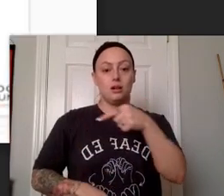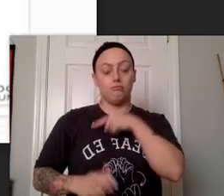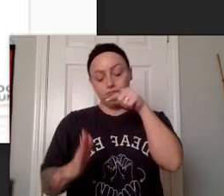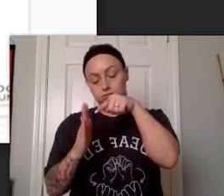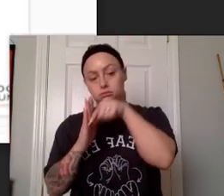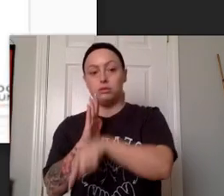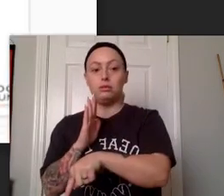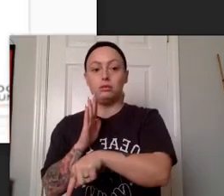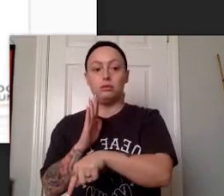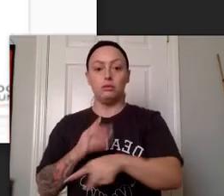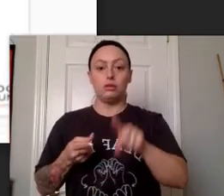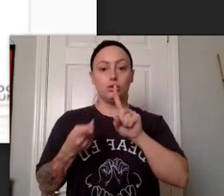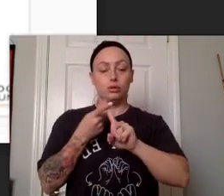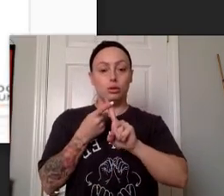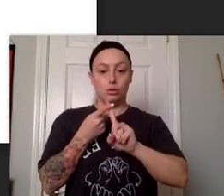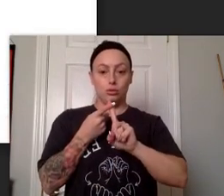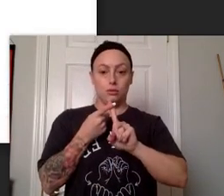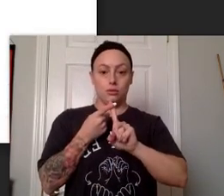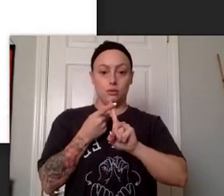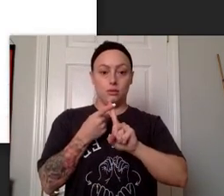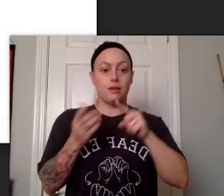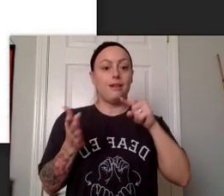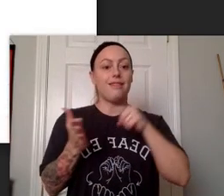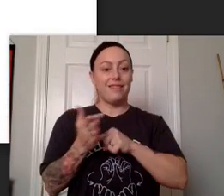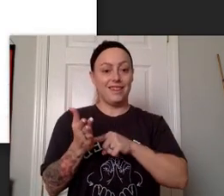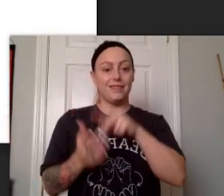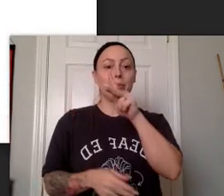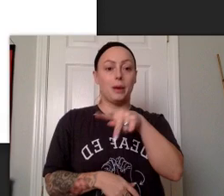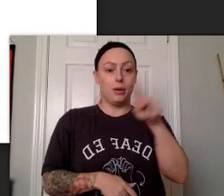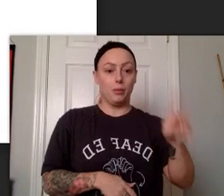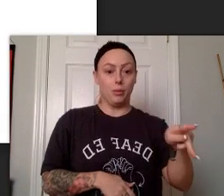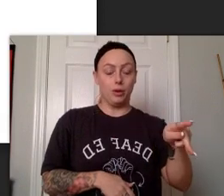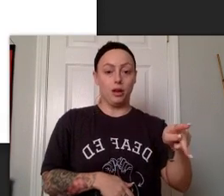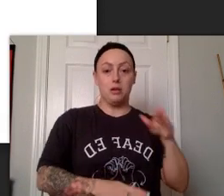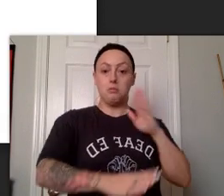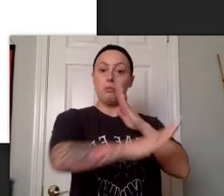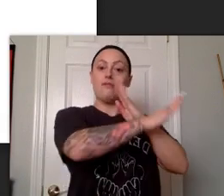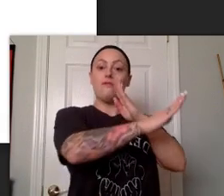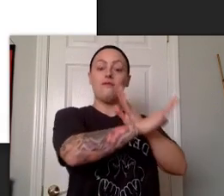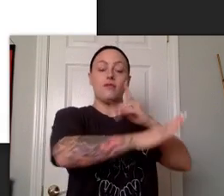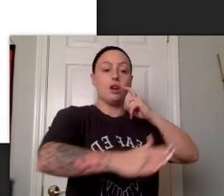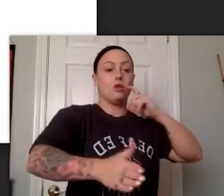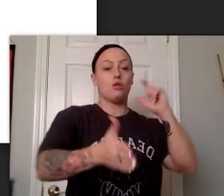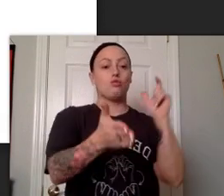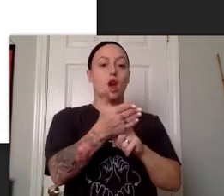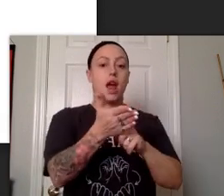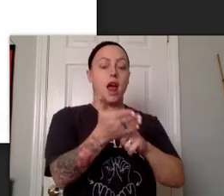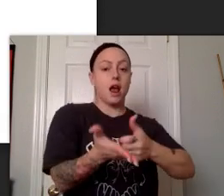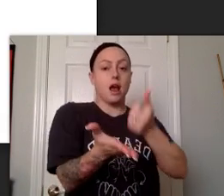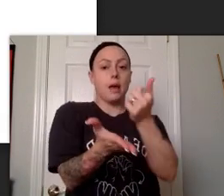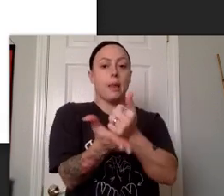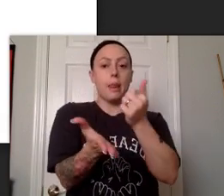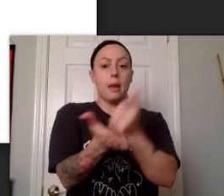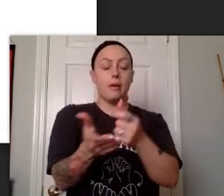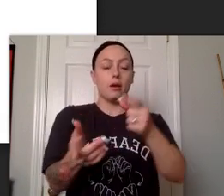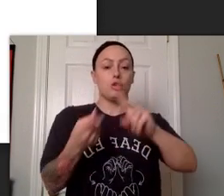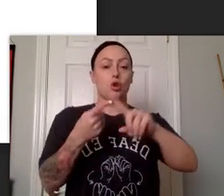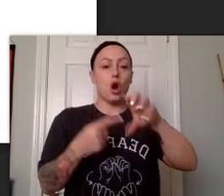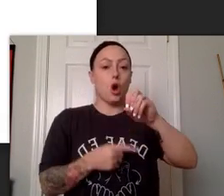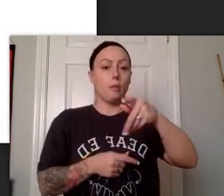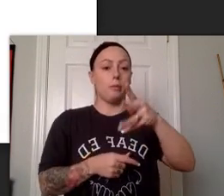right into this PowerPoint on preventing, recognizing, and responding to opioid